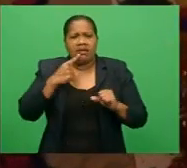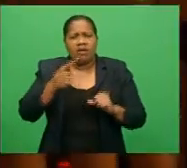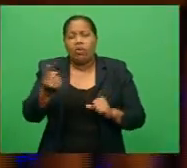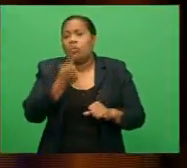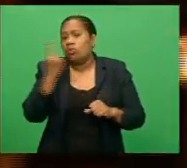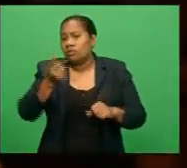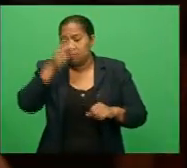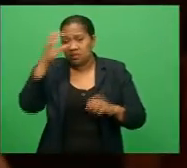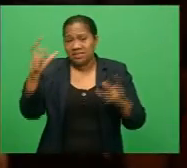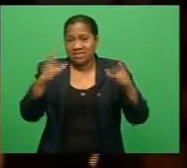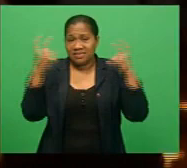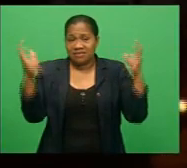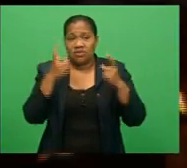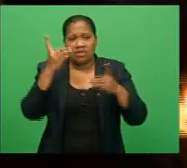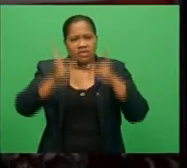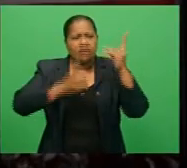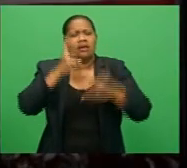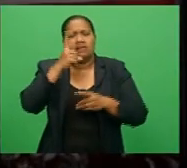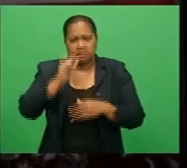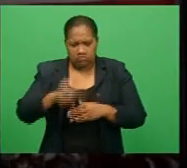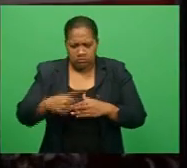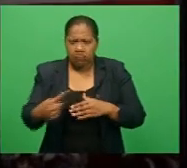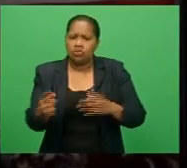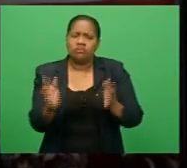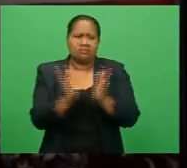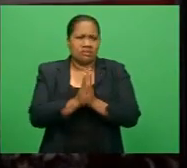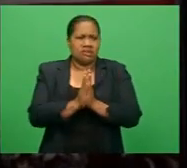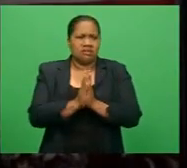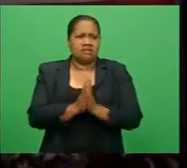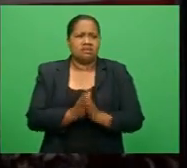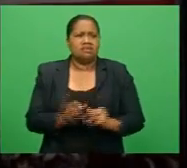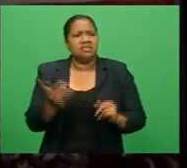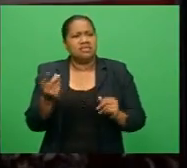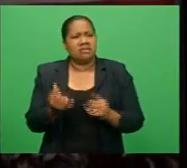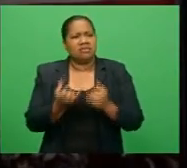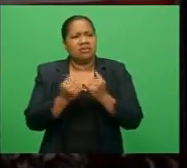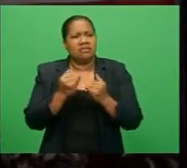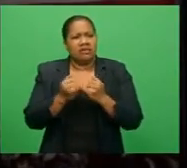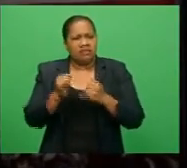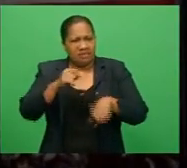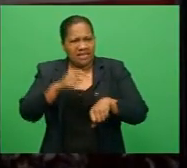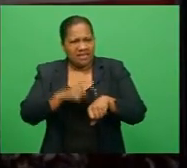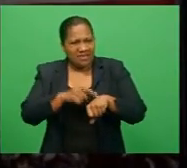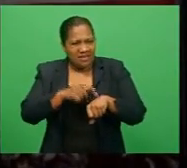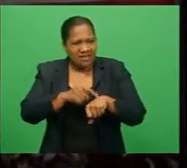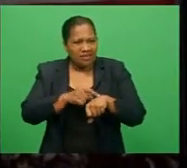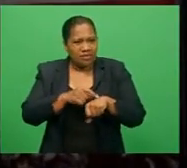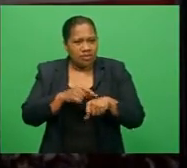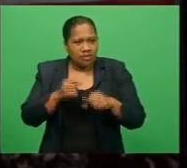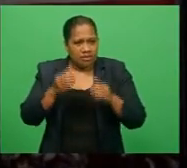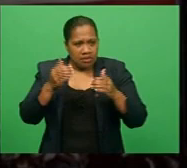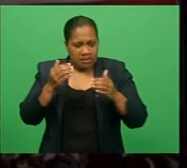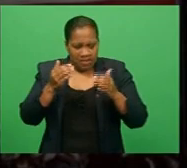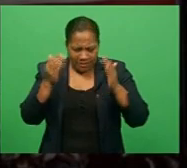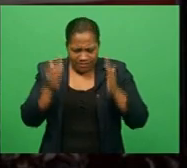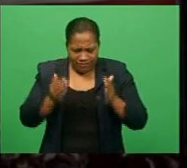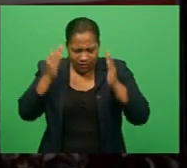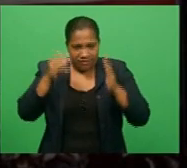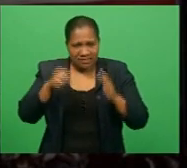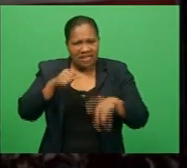Diwali can continue with their prayers. There are some very auspicious times within this time, like